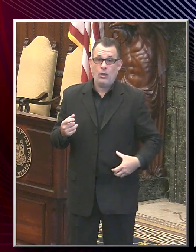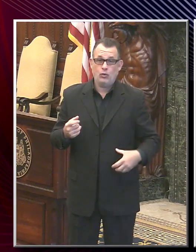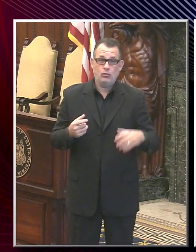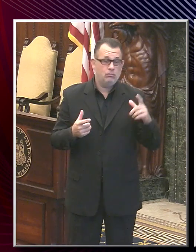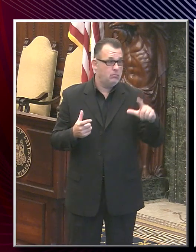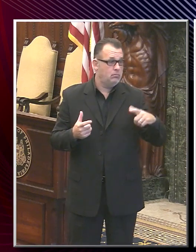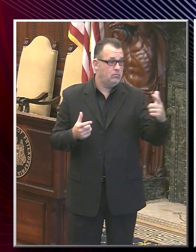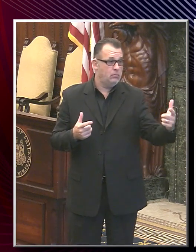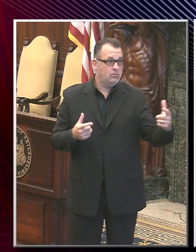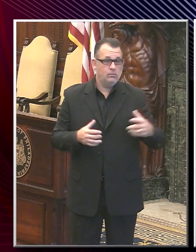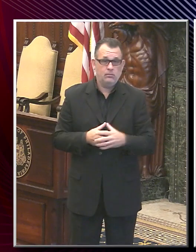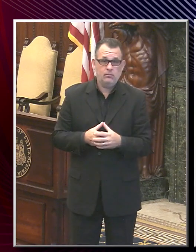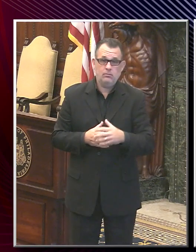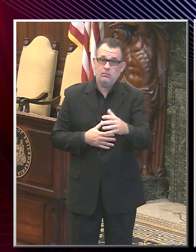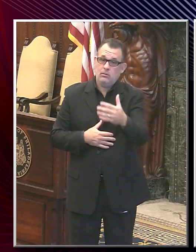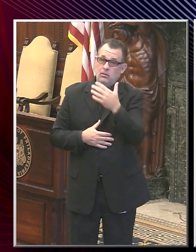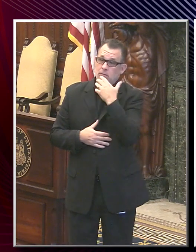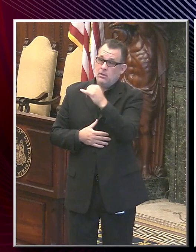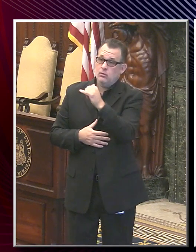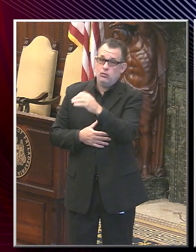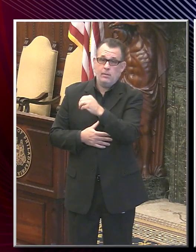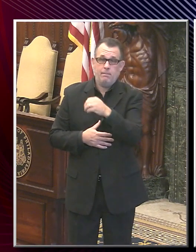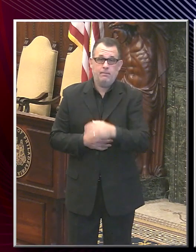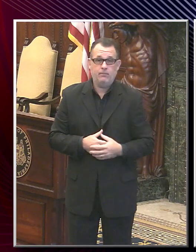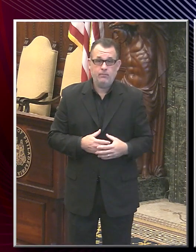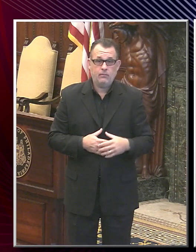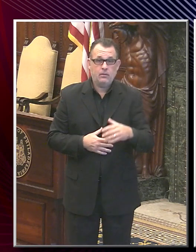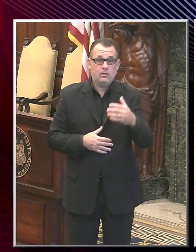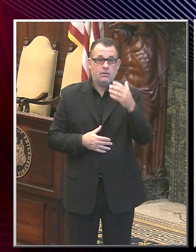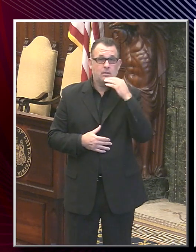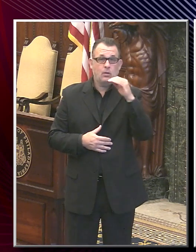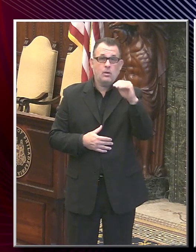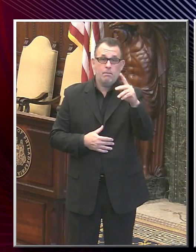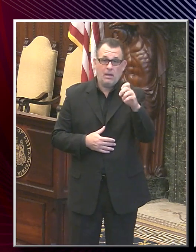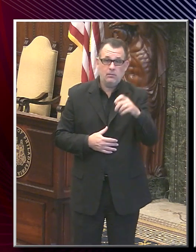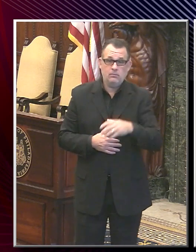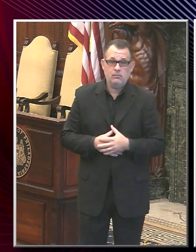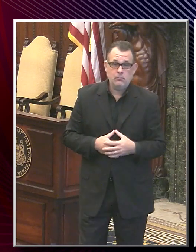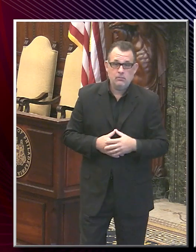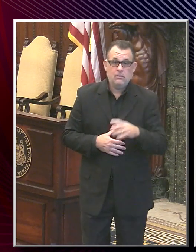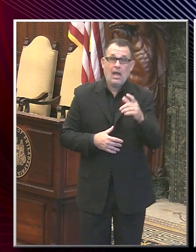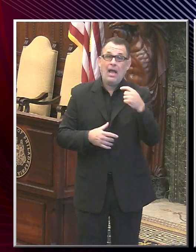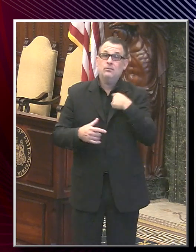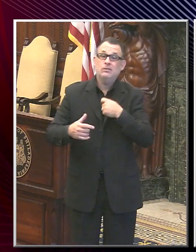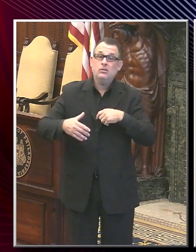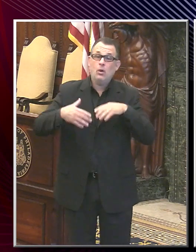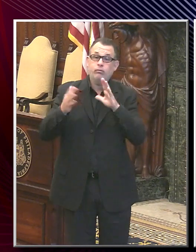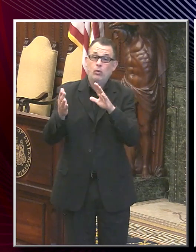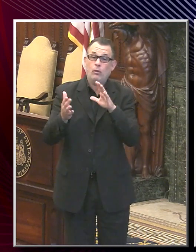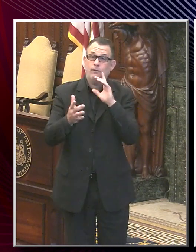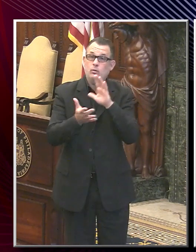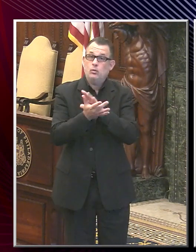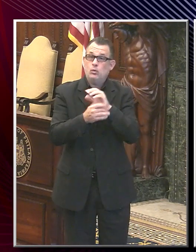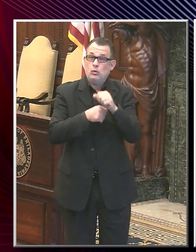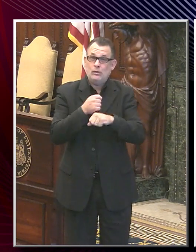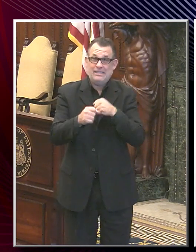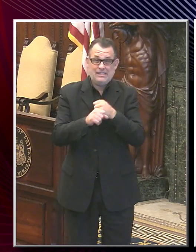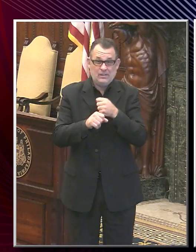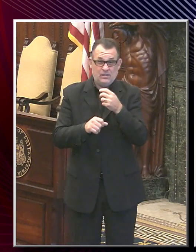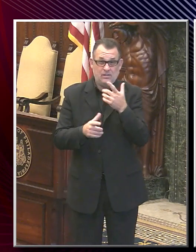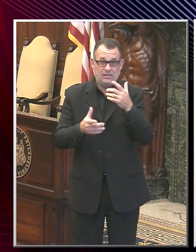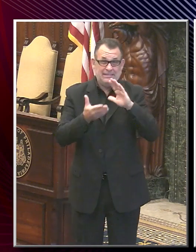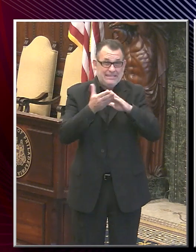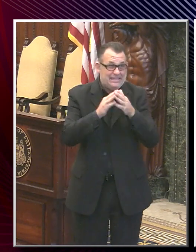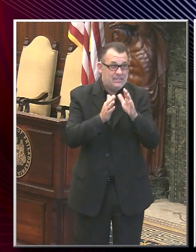have the floor. Thank you, Mike, and good afternoon to everyone. As we approach the start of the school year, the city, school district, and community